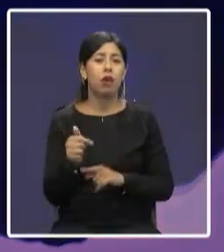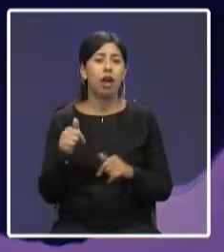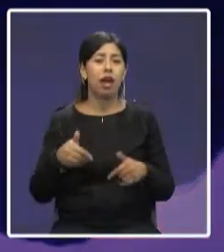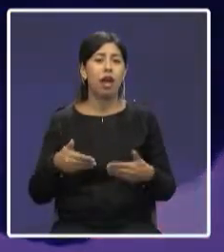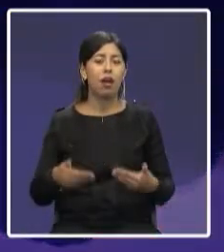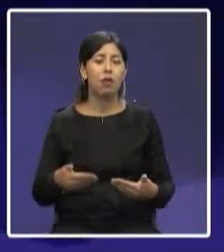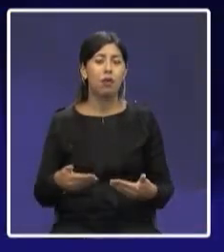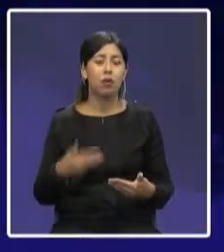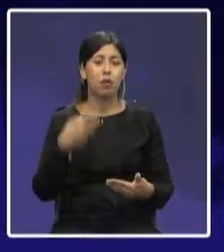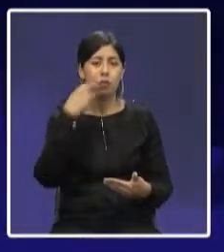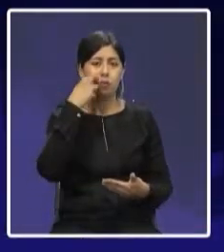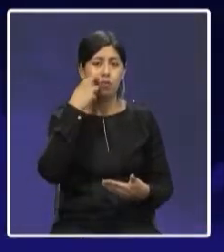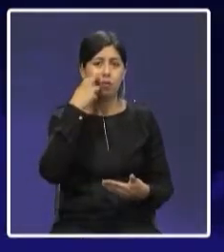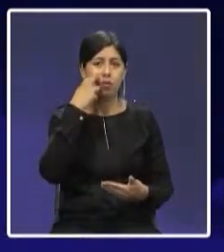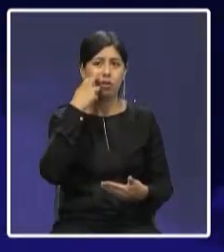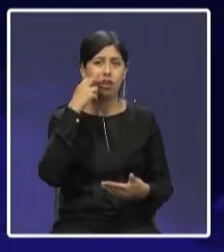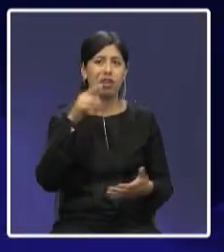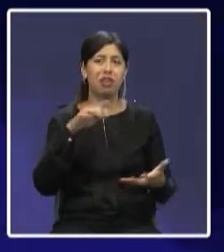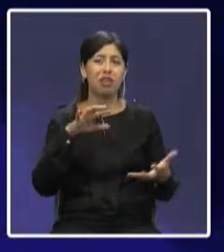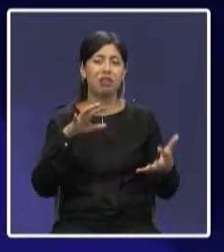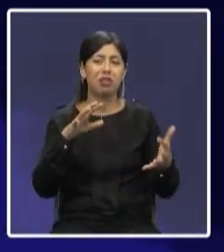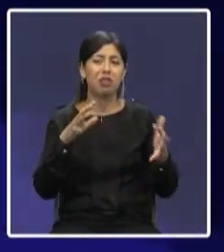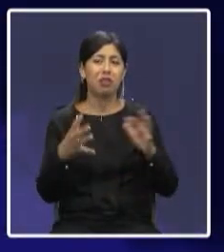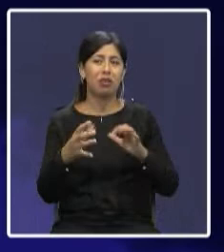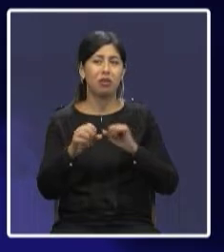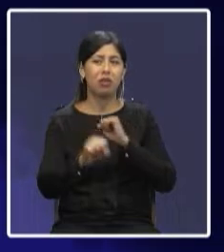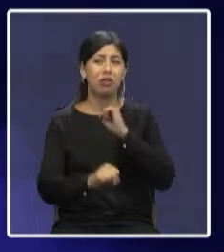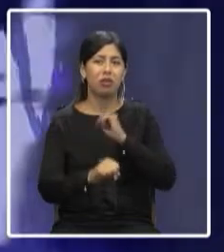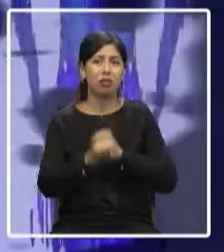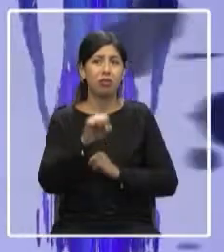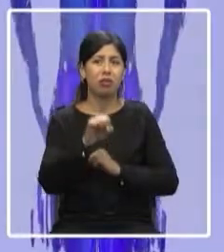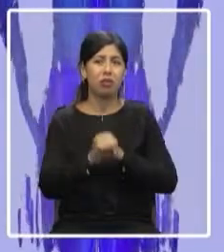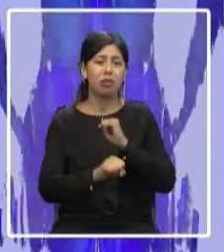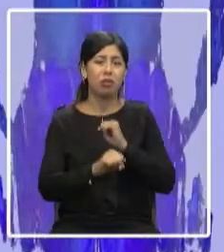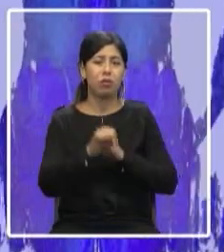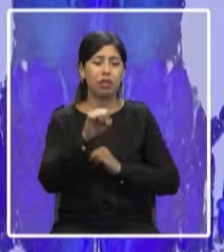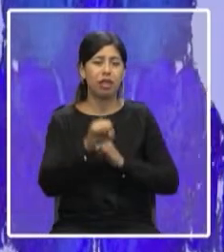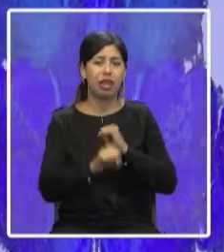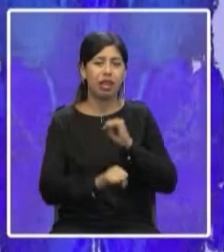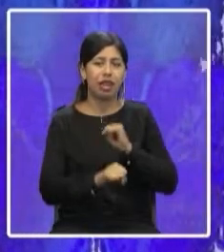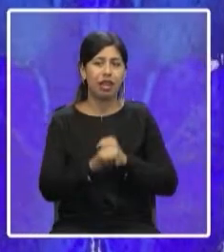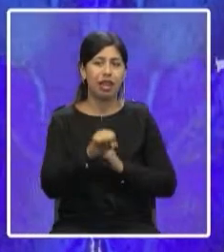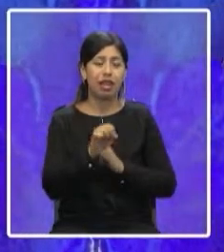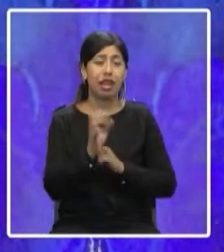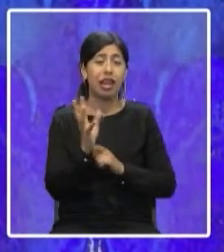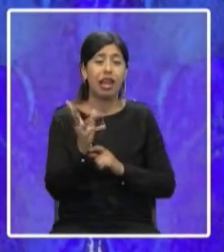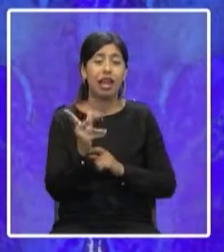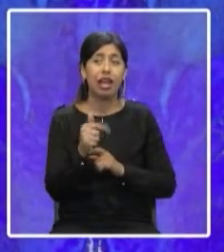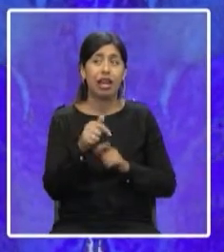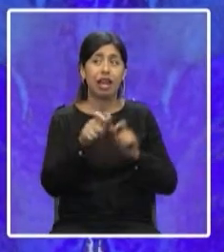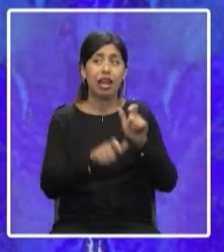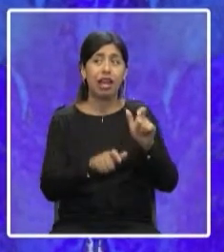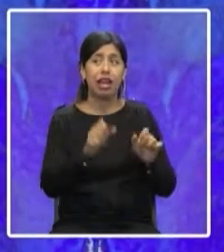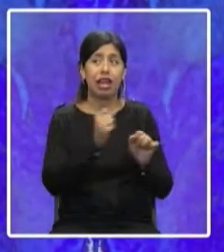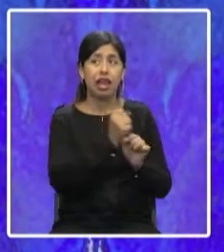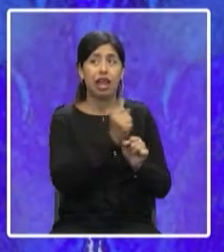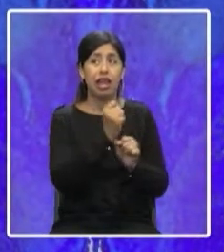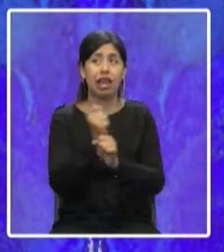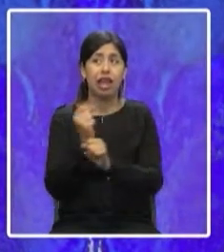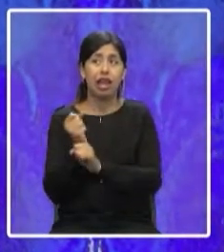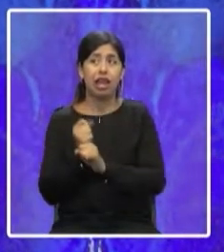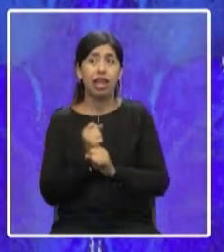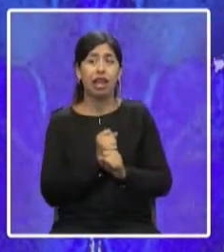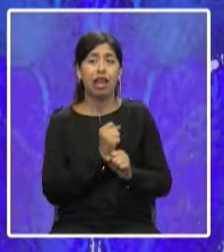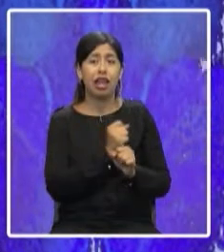the fraction of the population working in the paid labor force has increased, not declined. A lot of that reflects, of course, the movement